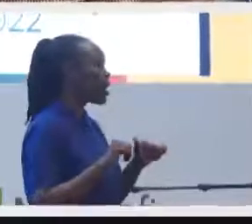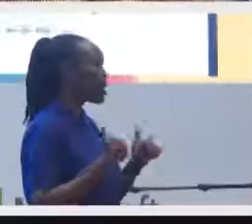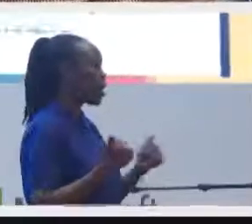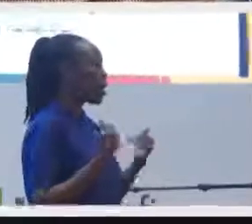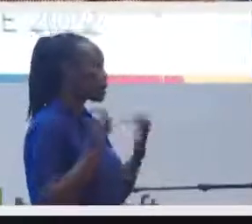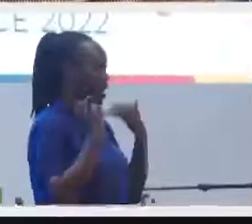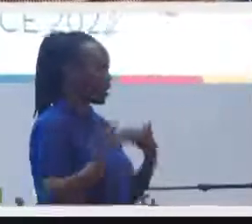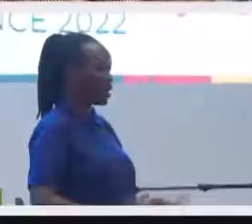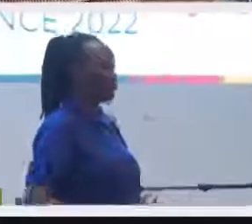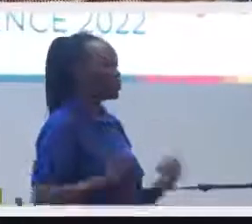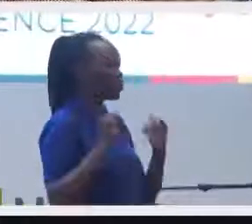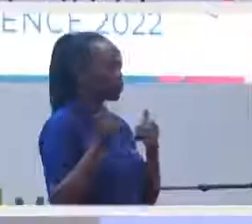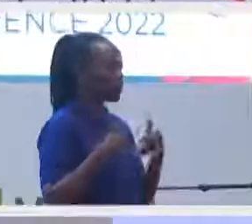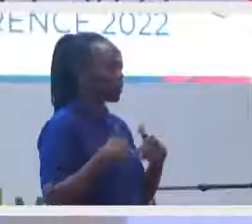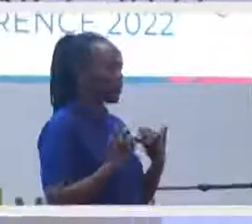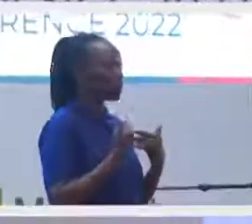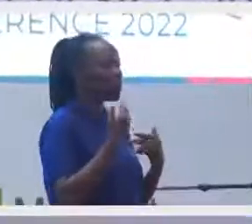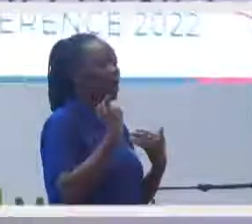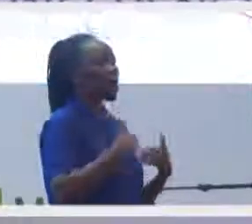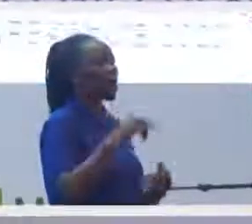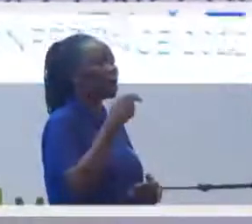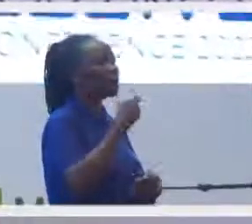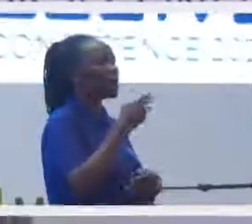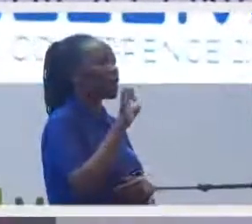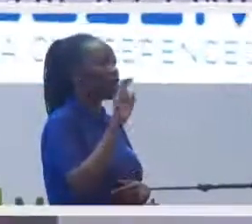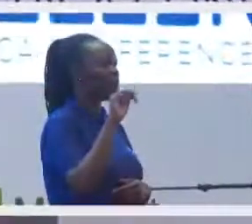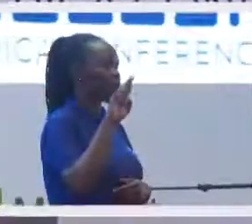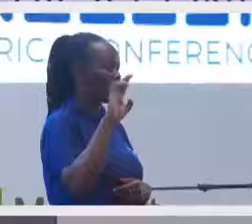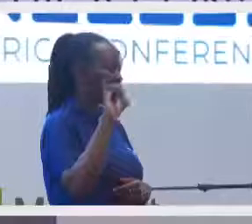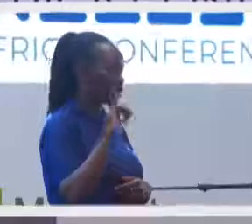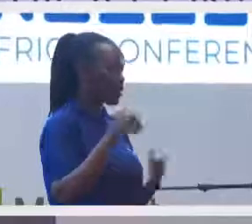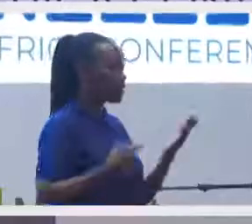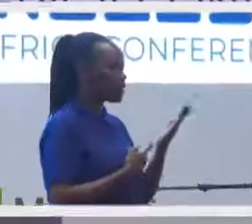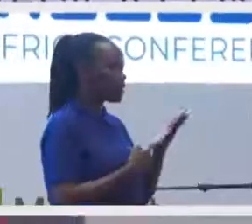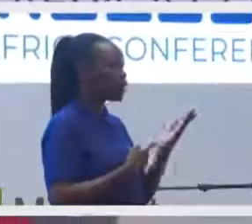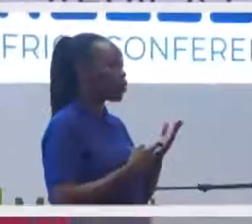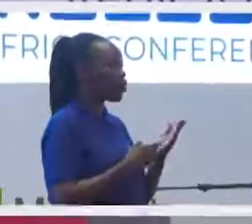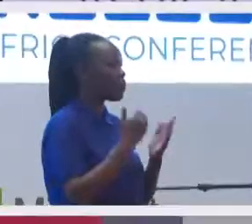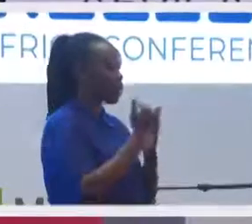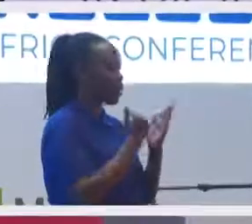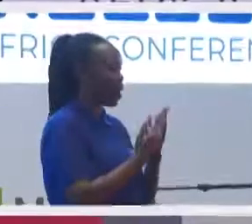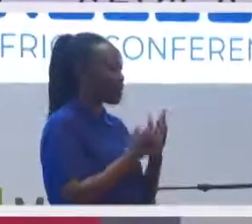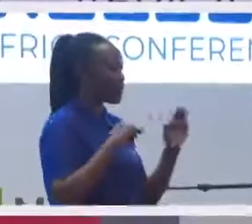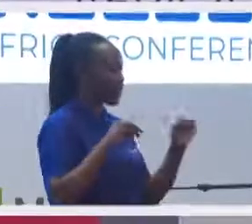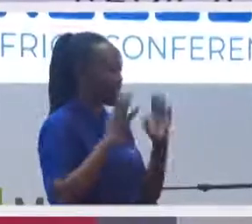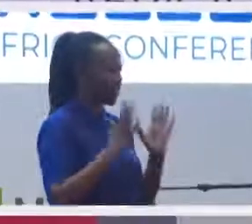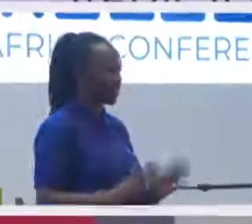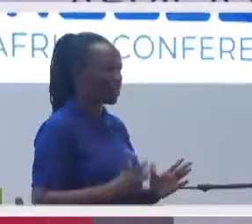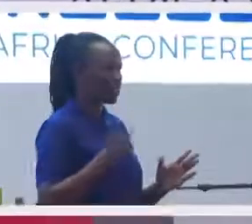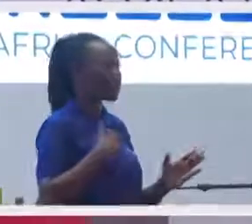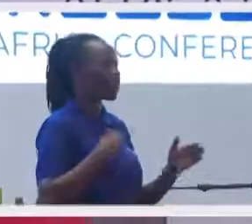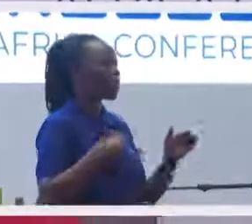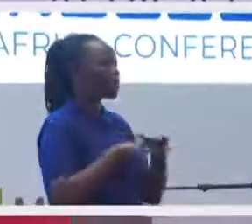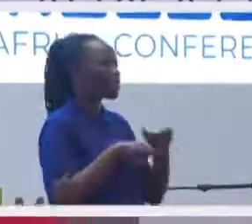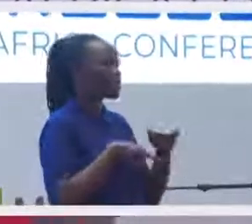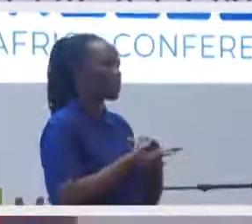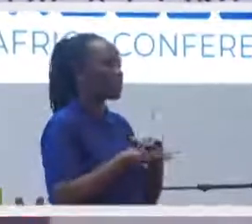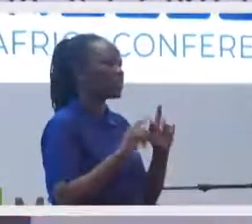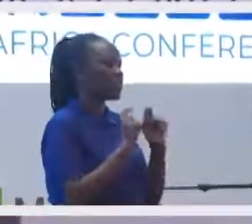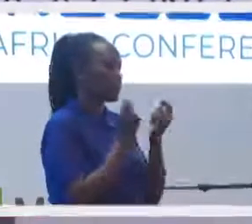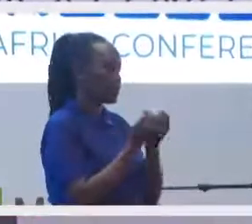introduce myself. My name is Henri. I'm a technical program manager on the Central Accessibility Engineering team at